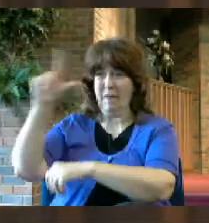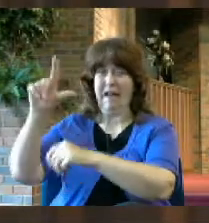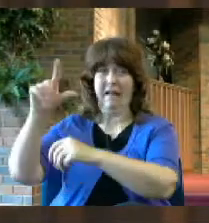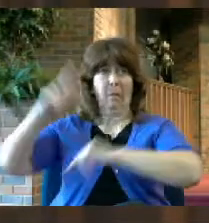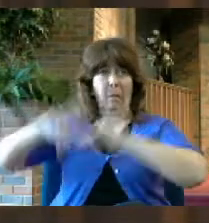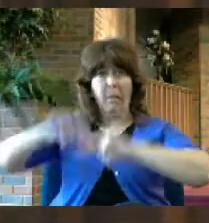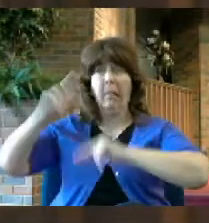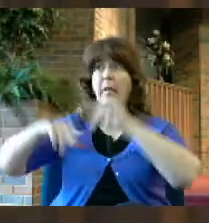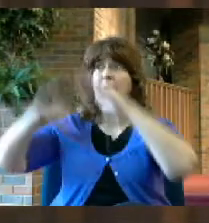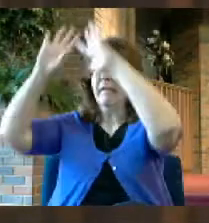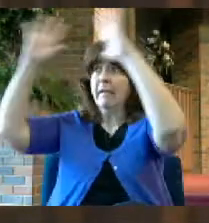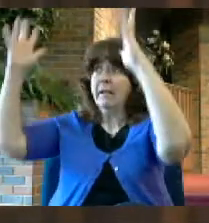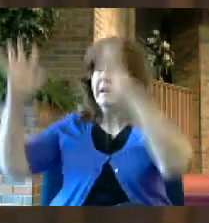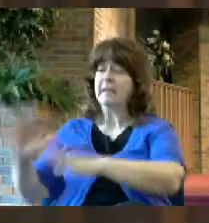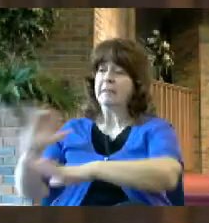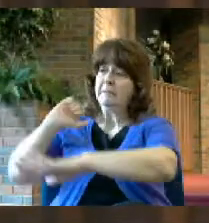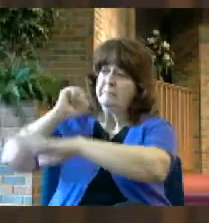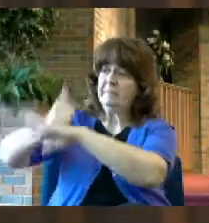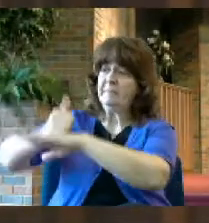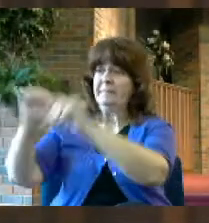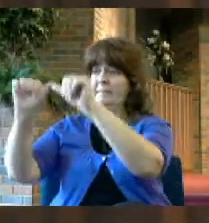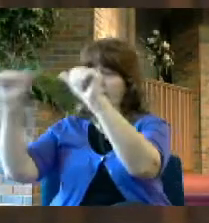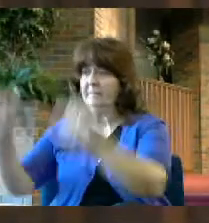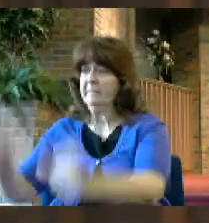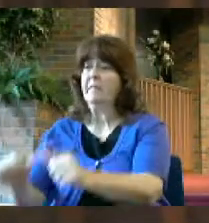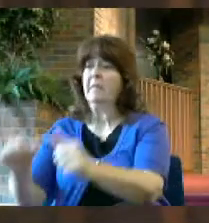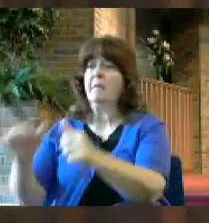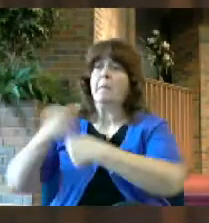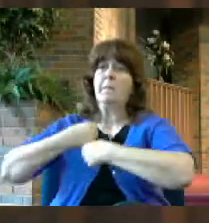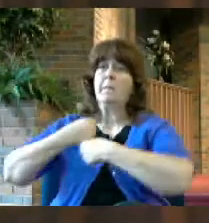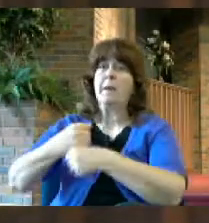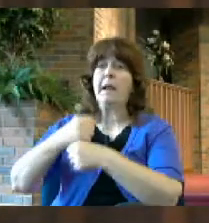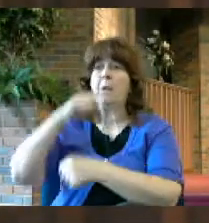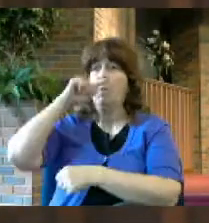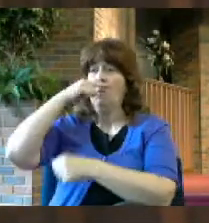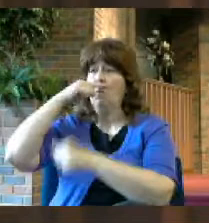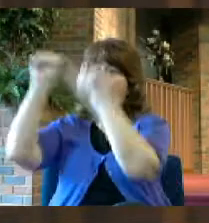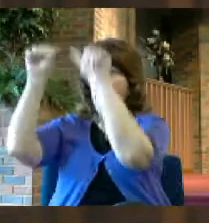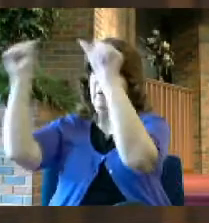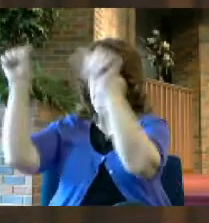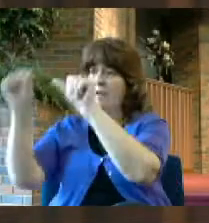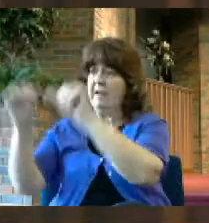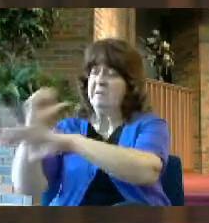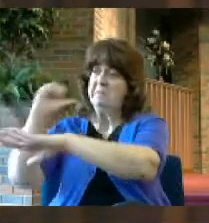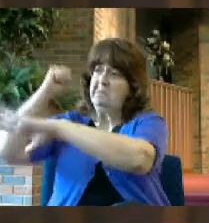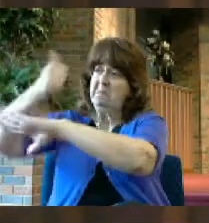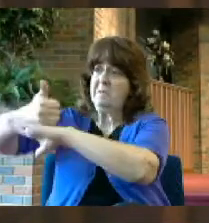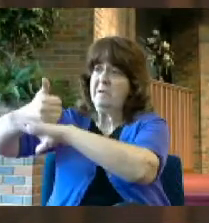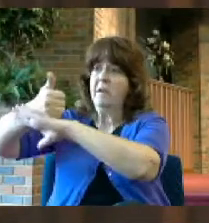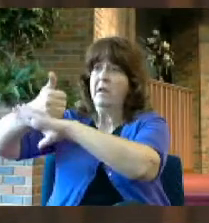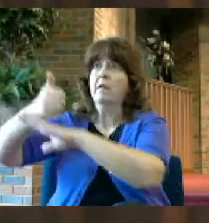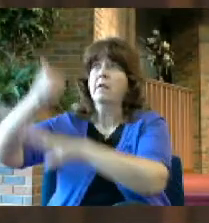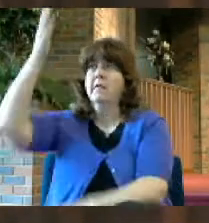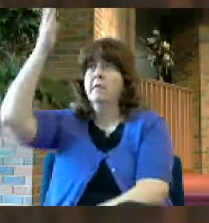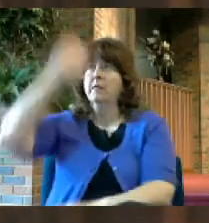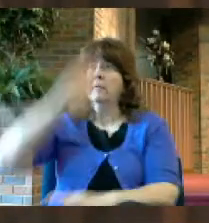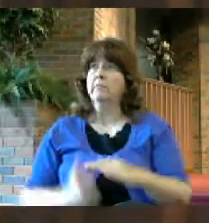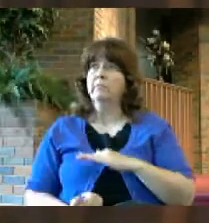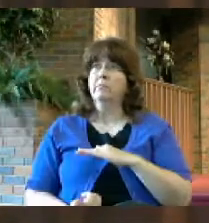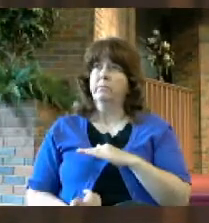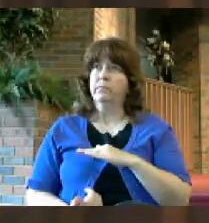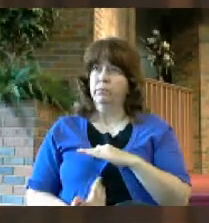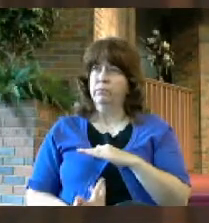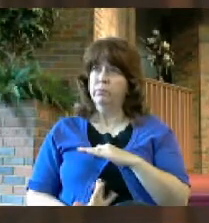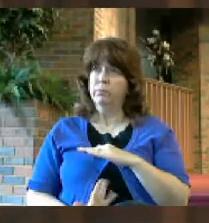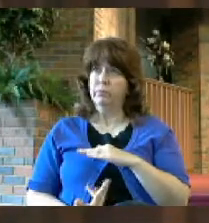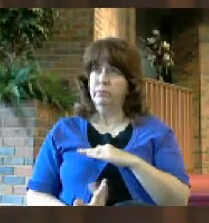Ahab made a wooden image. And Ahab did more to provoke the Lord God of Israel to anger than